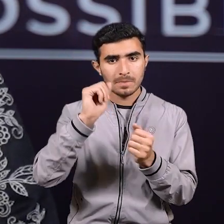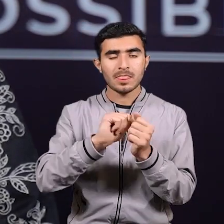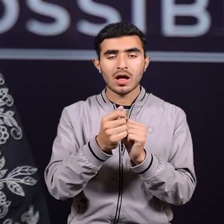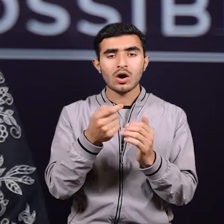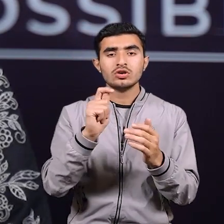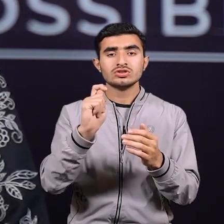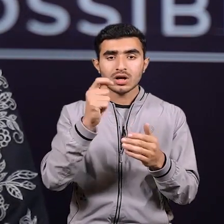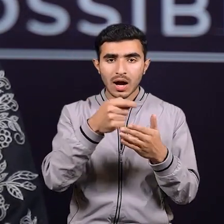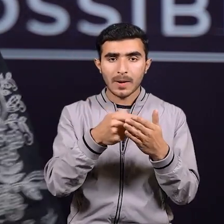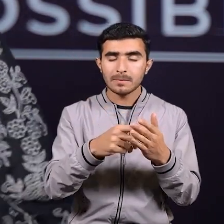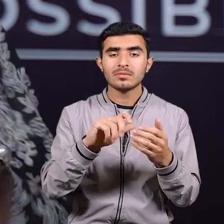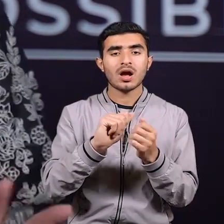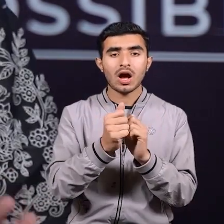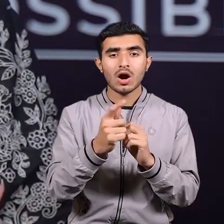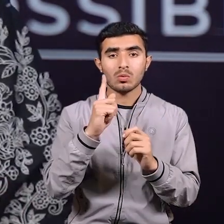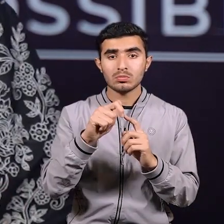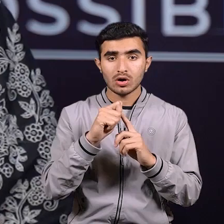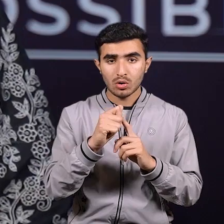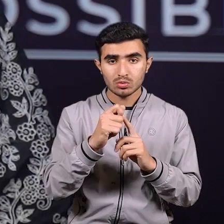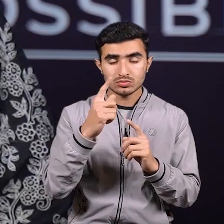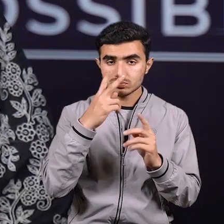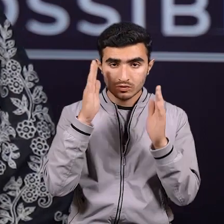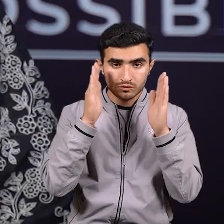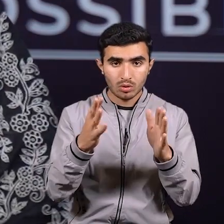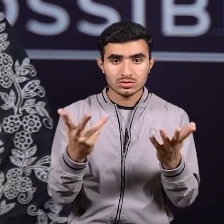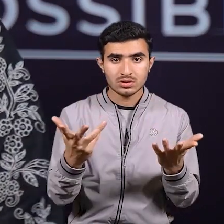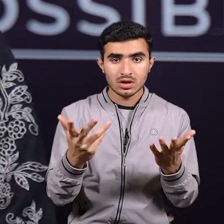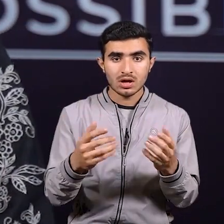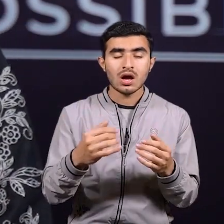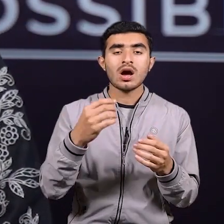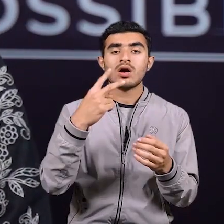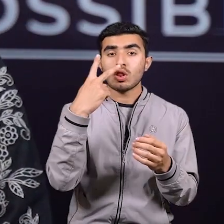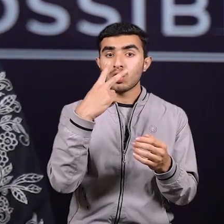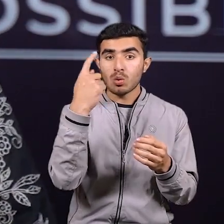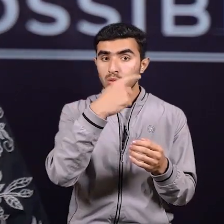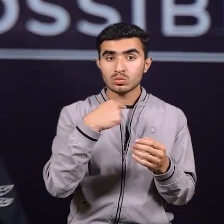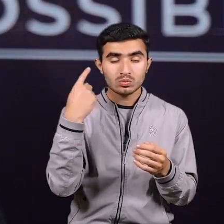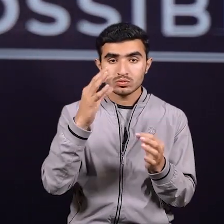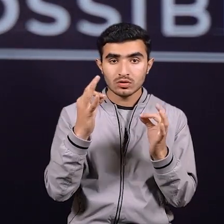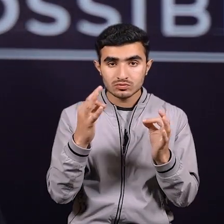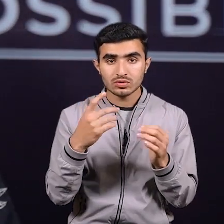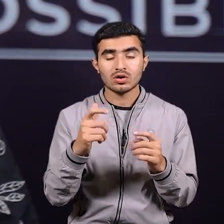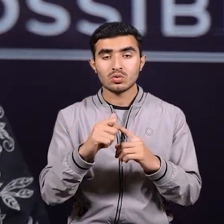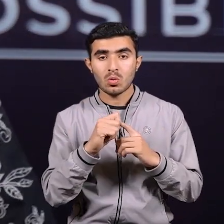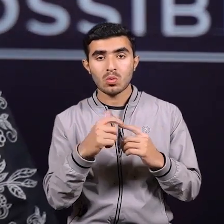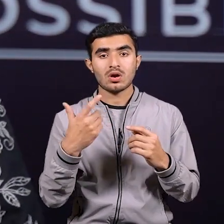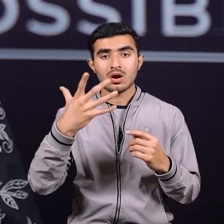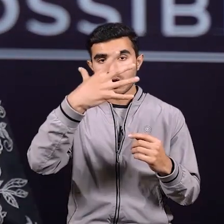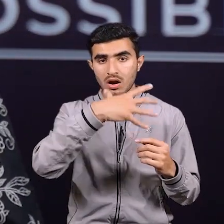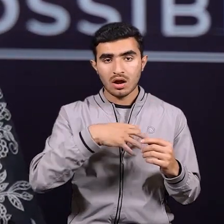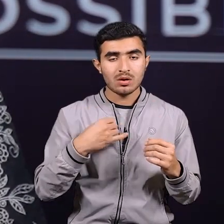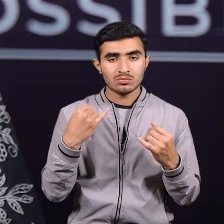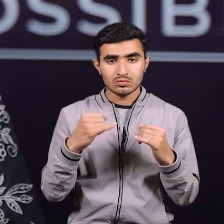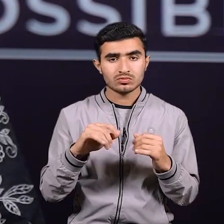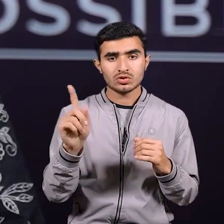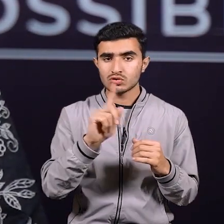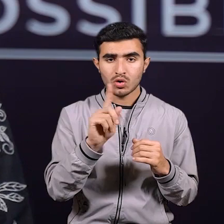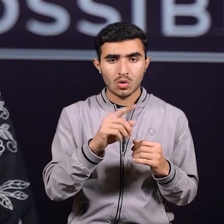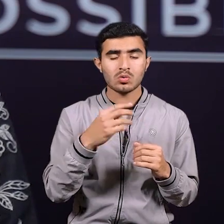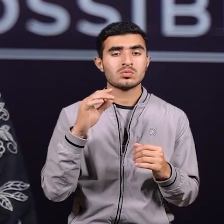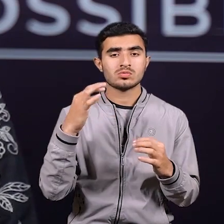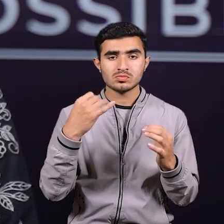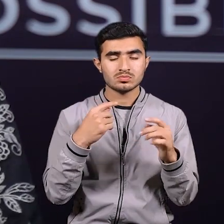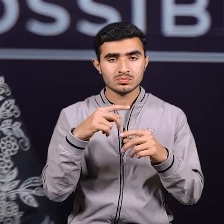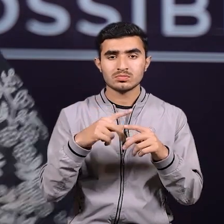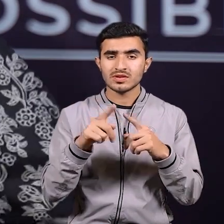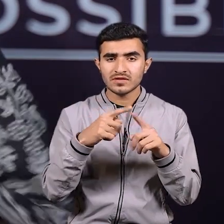society, as opposed to just how she looks? And the same, I wouldn't say the exact same thing happened to me,